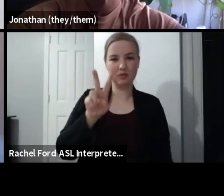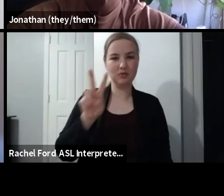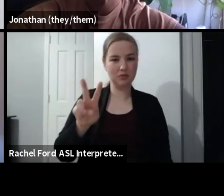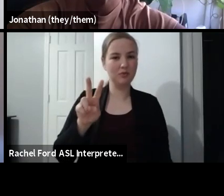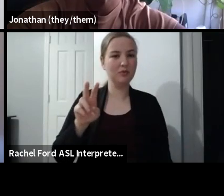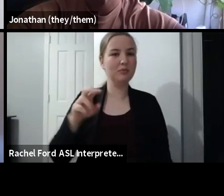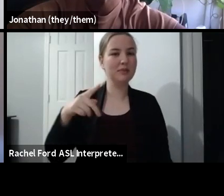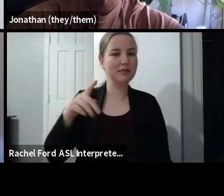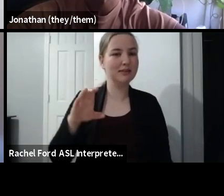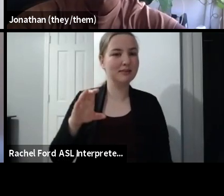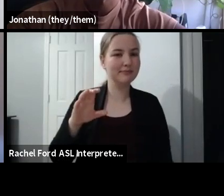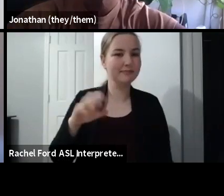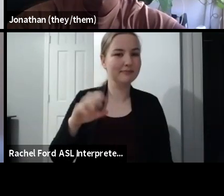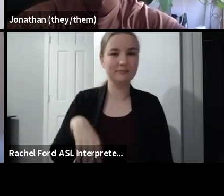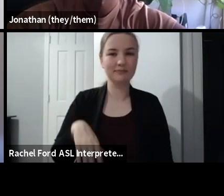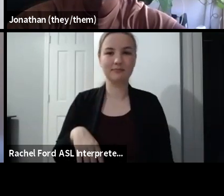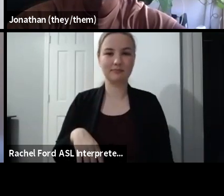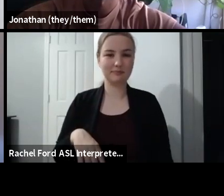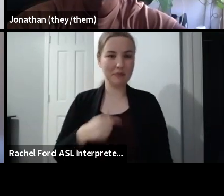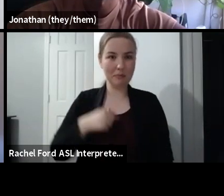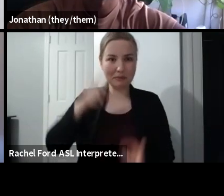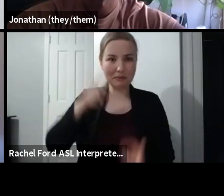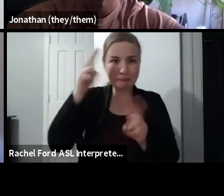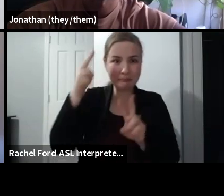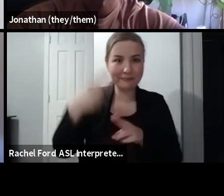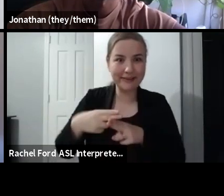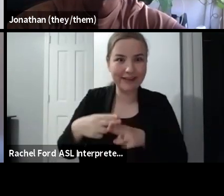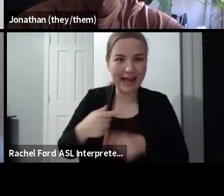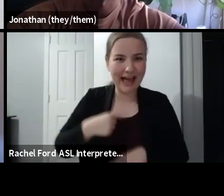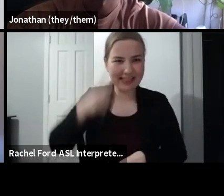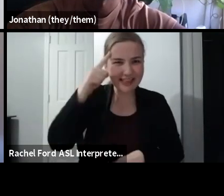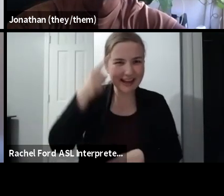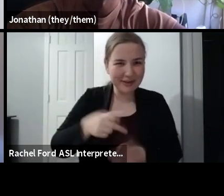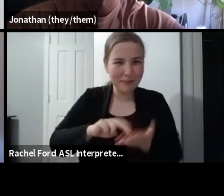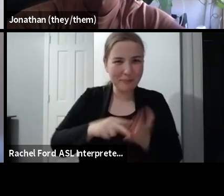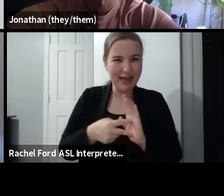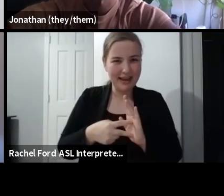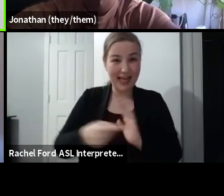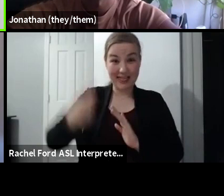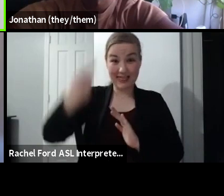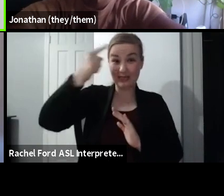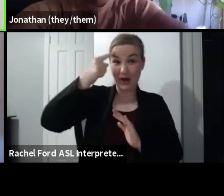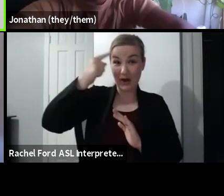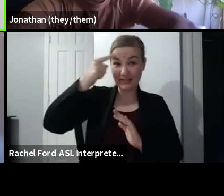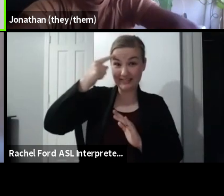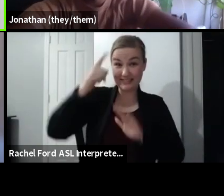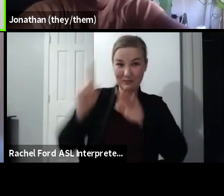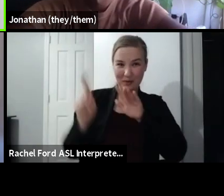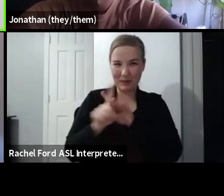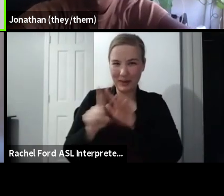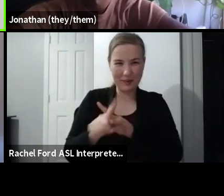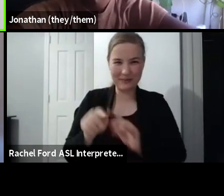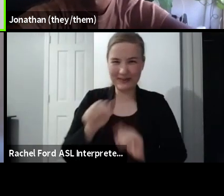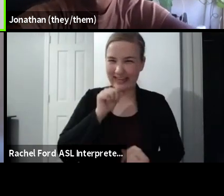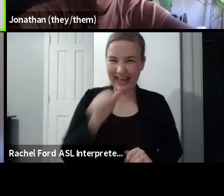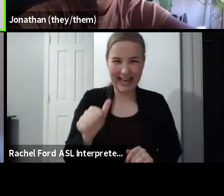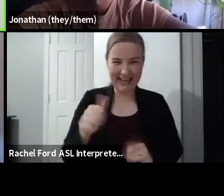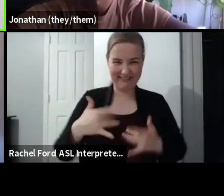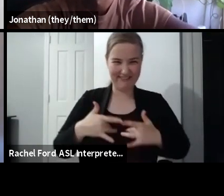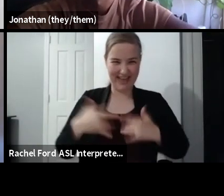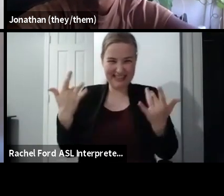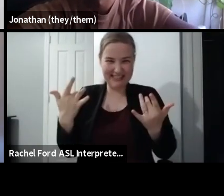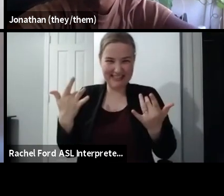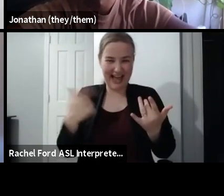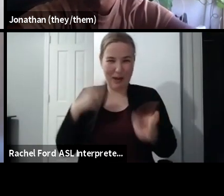Okay. Oh, I just want to mention, I misunderstood. I thought you meant thoughts that are coming up and not like events that are coming up. That and